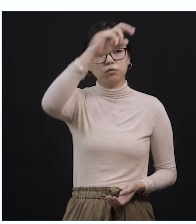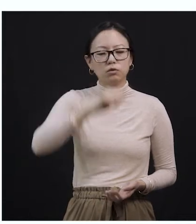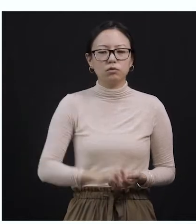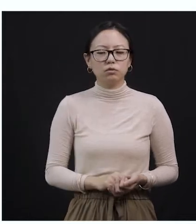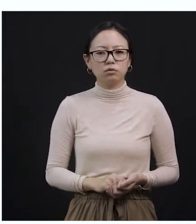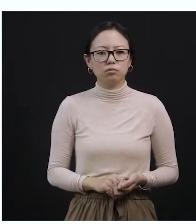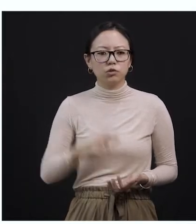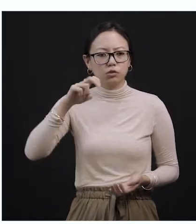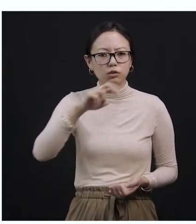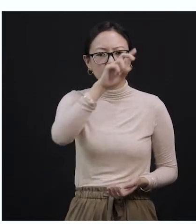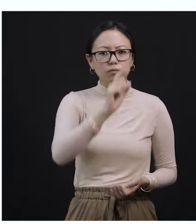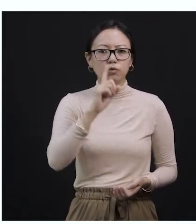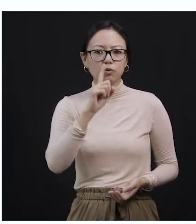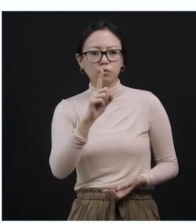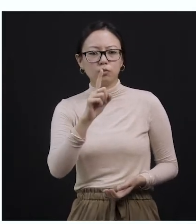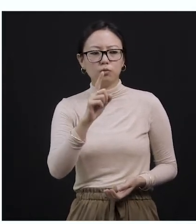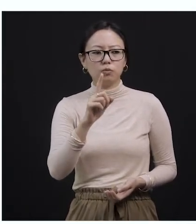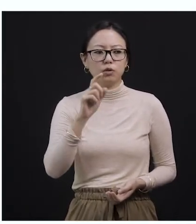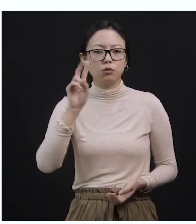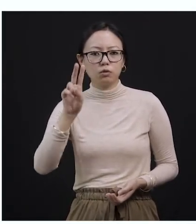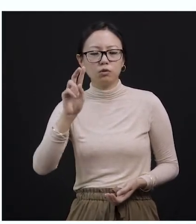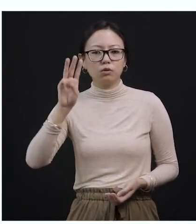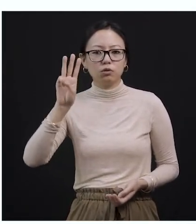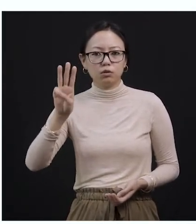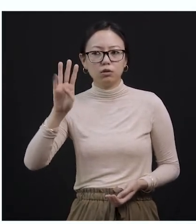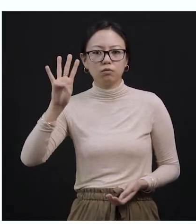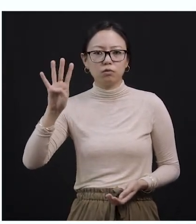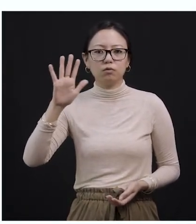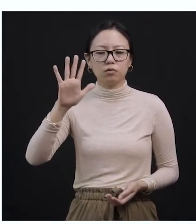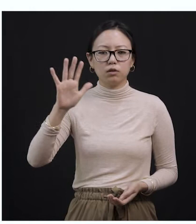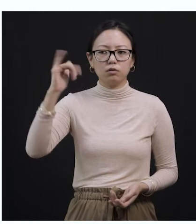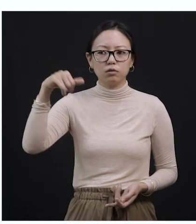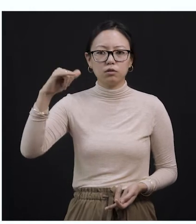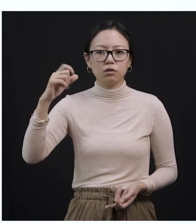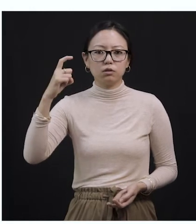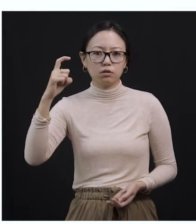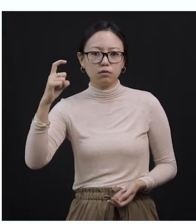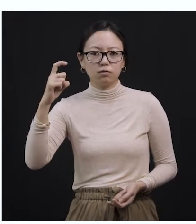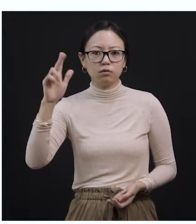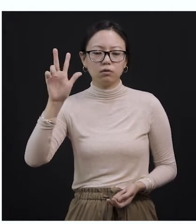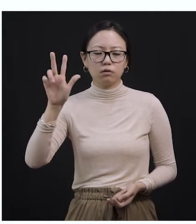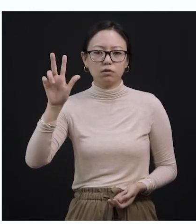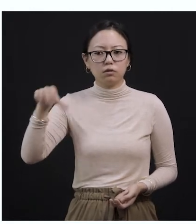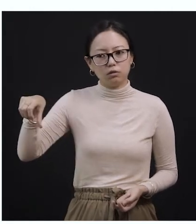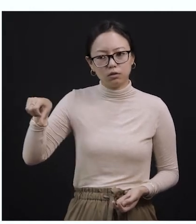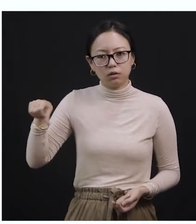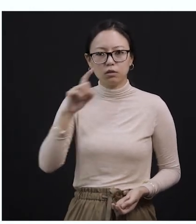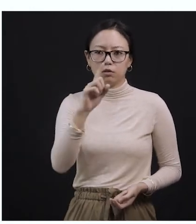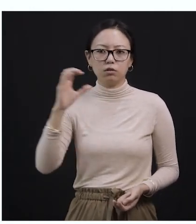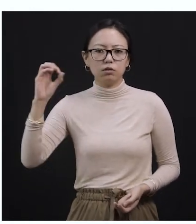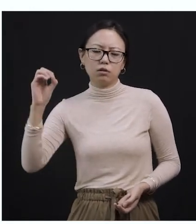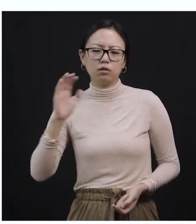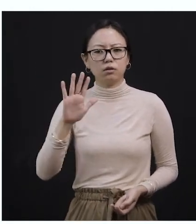2, 3, 4, 5, 6, 7, 8,